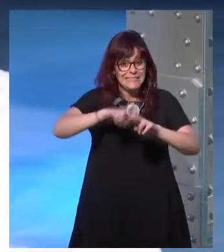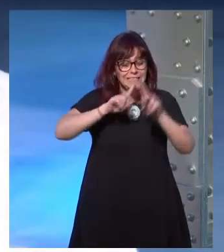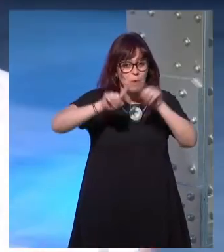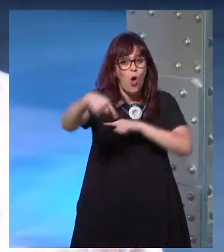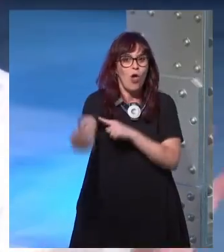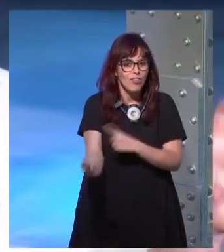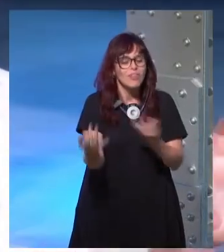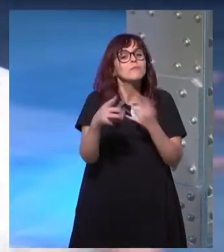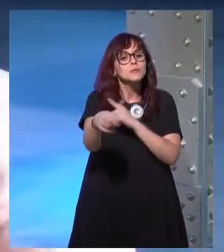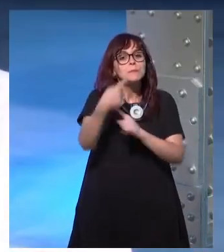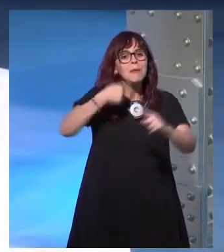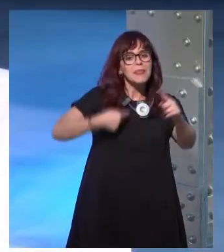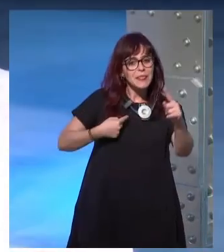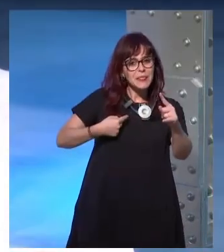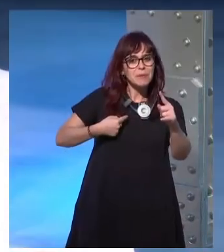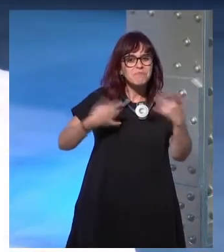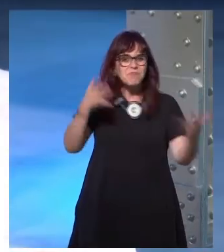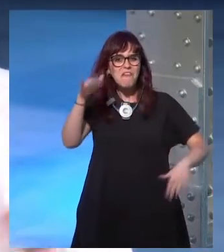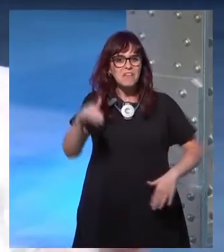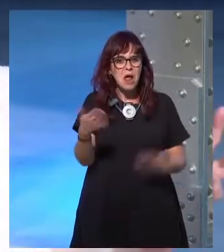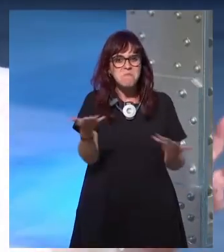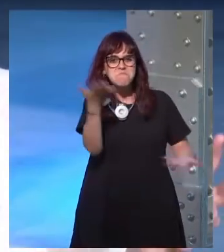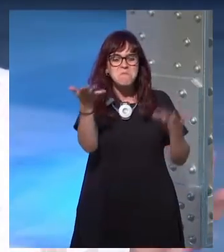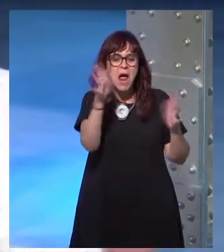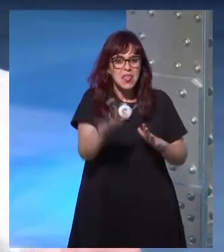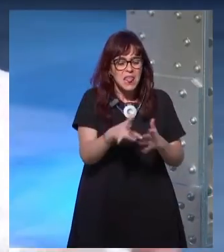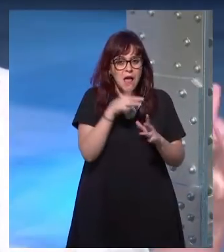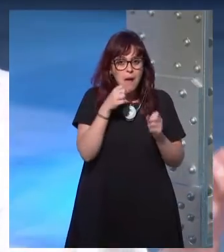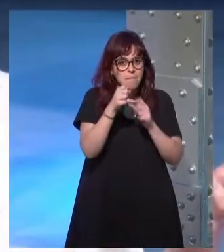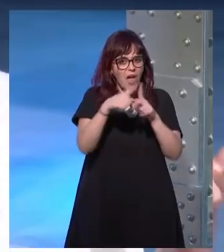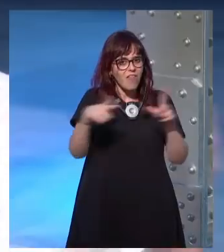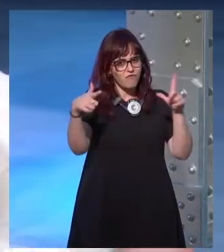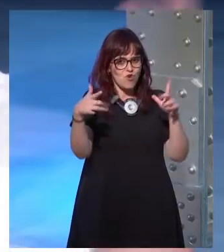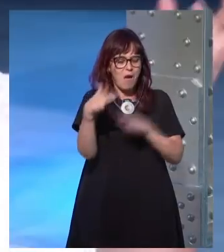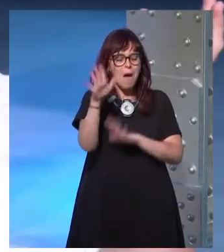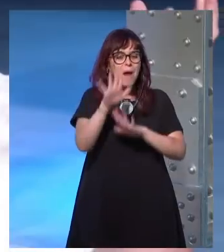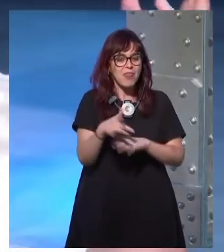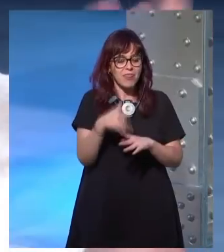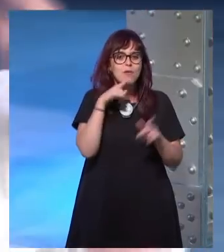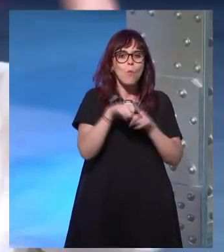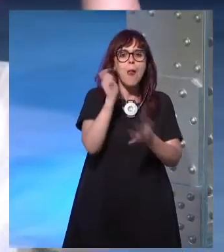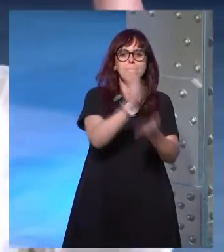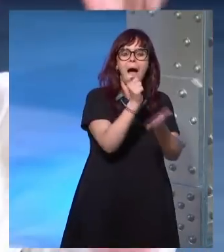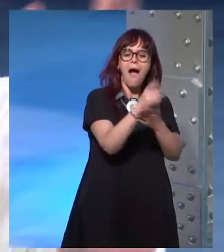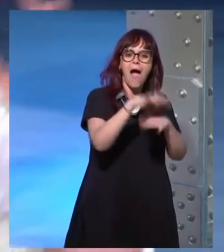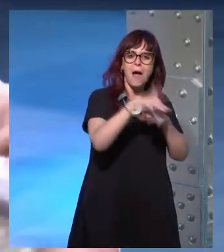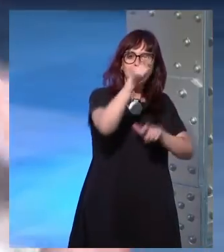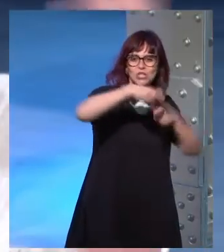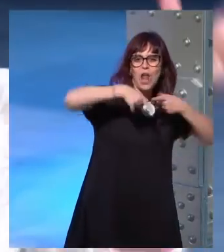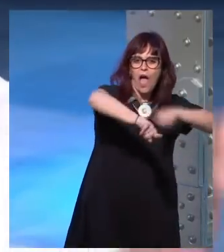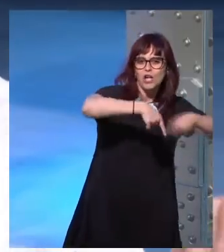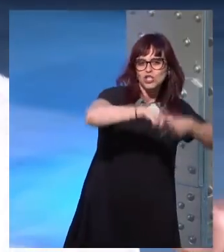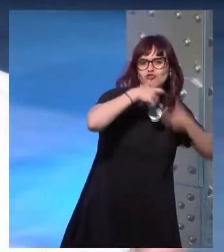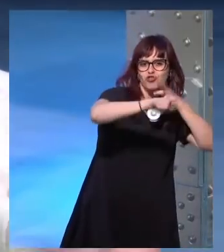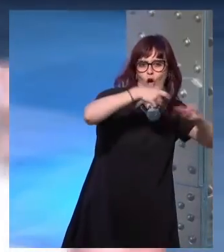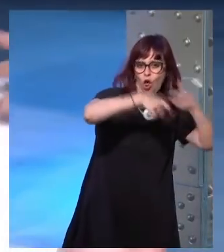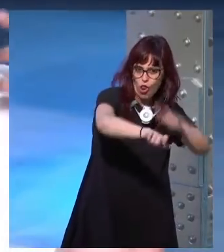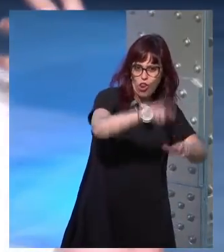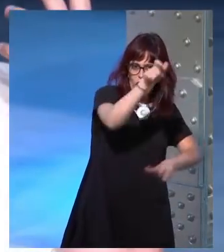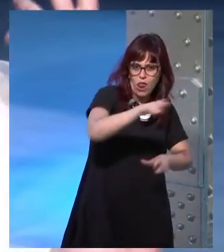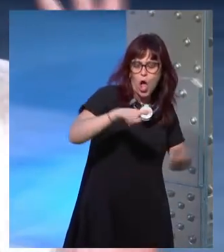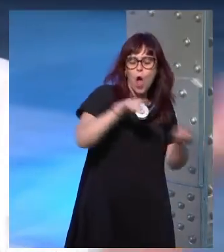trolling platforms. Like they'll be trolling about, and they're random things. They'll be trolling about, again, the regime, I call it. They'll be trolling about that.